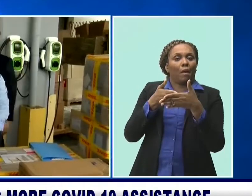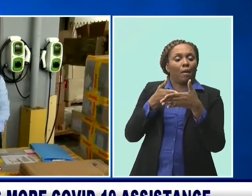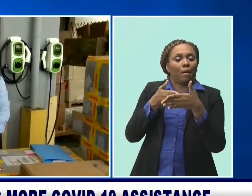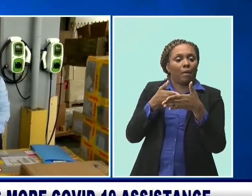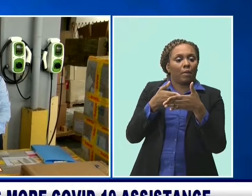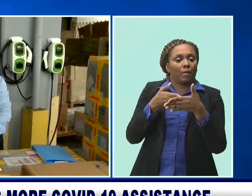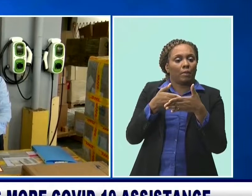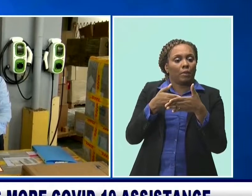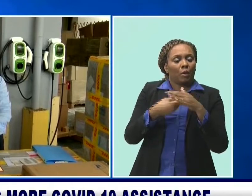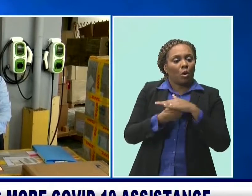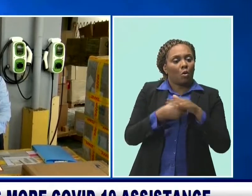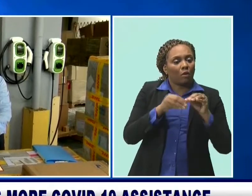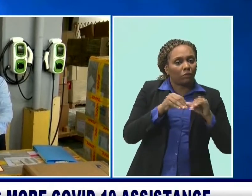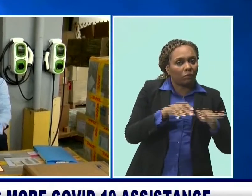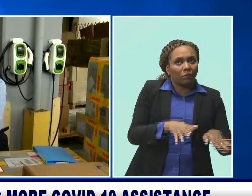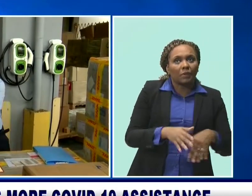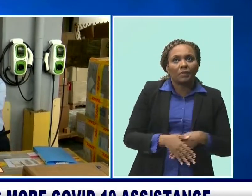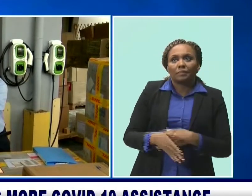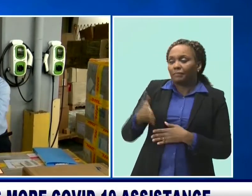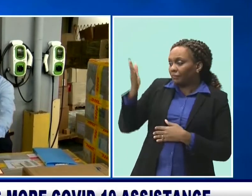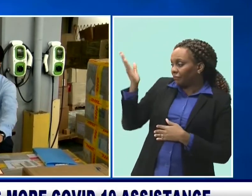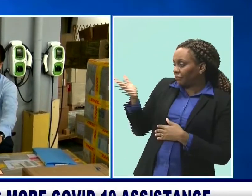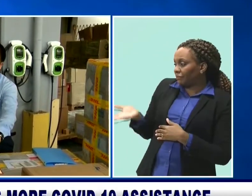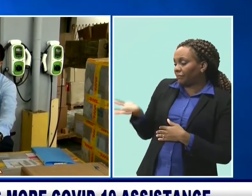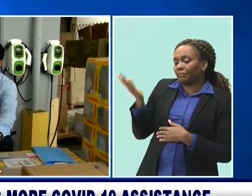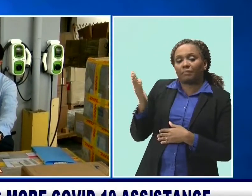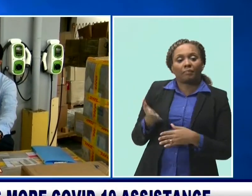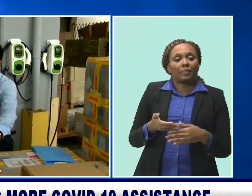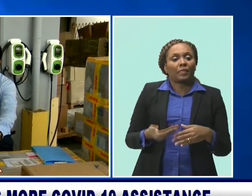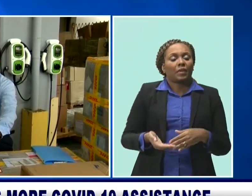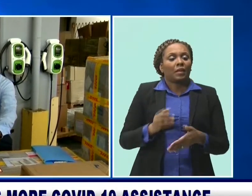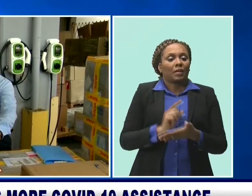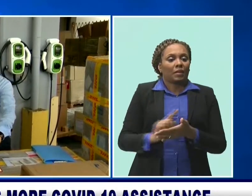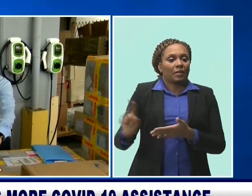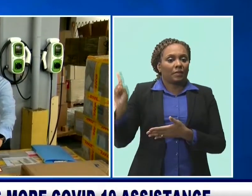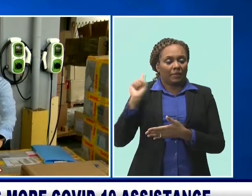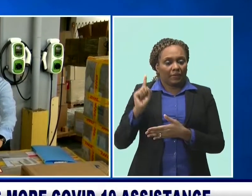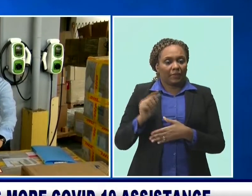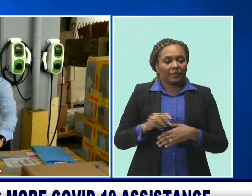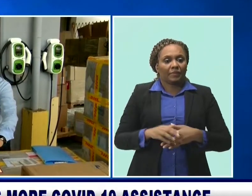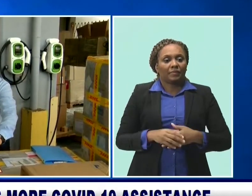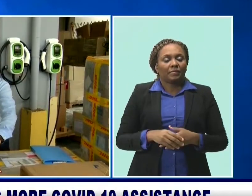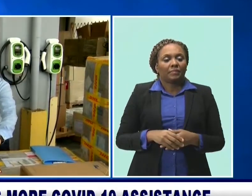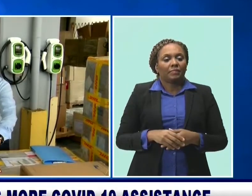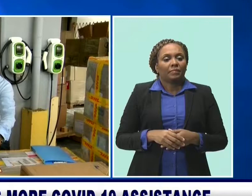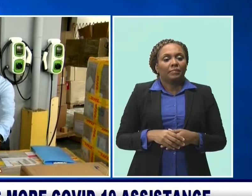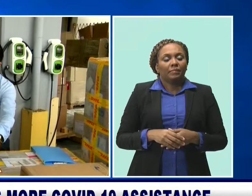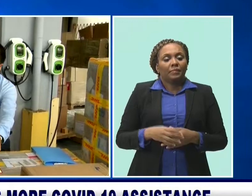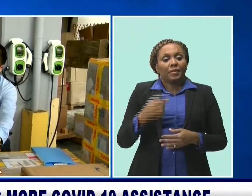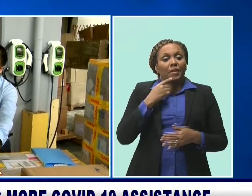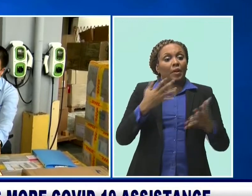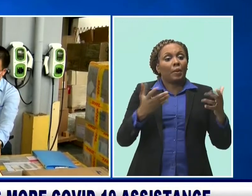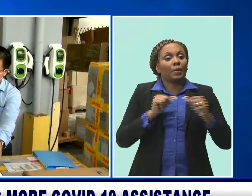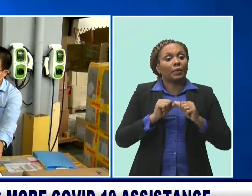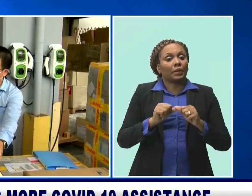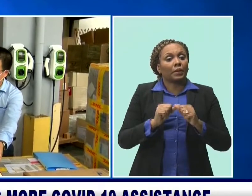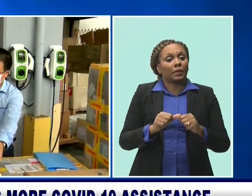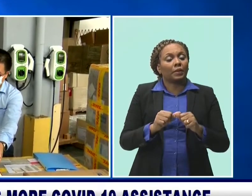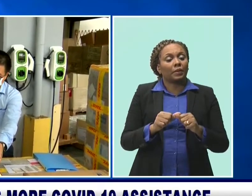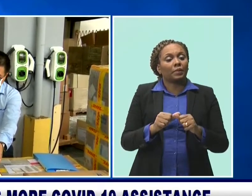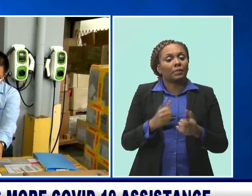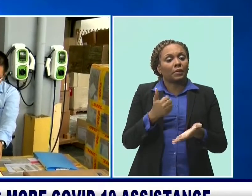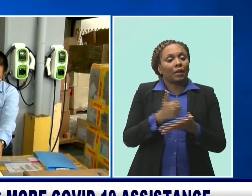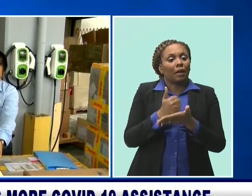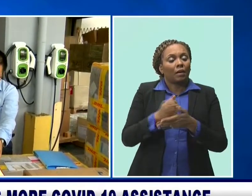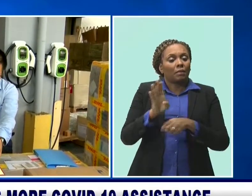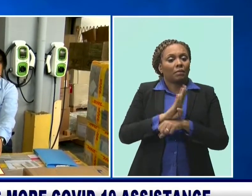Yang Shushen, made the presentation at DHL's headquarters last week. He says they stand committed to assisting Barbados during these